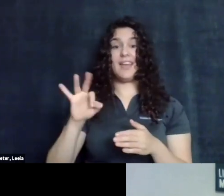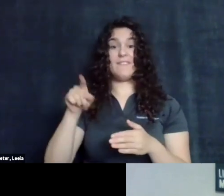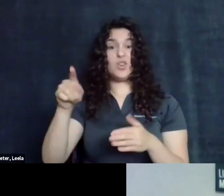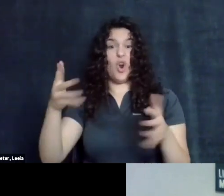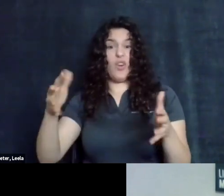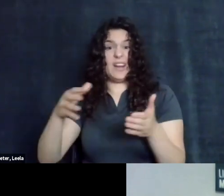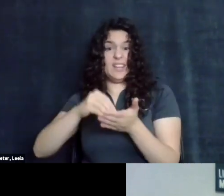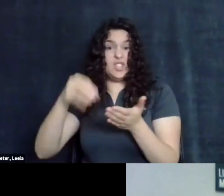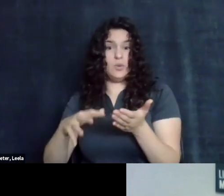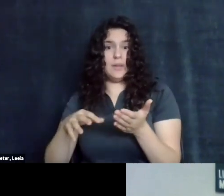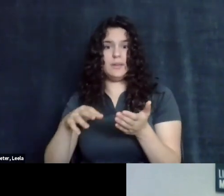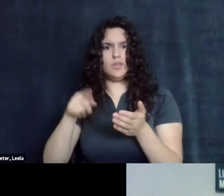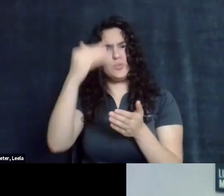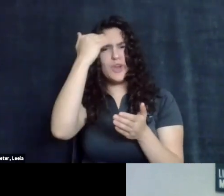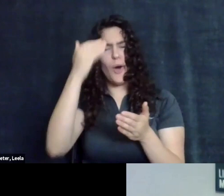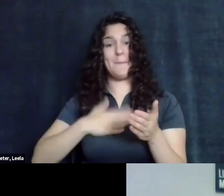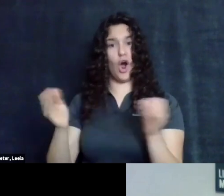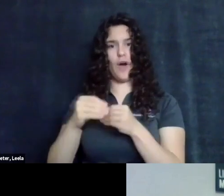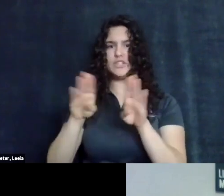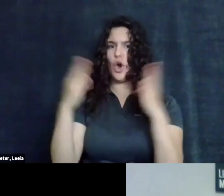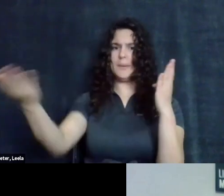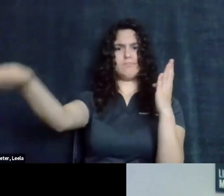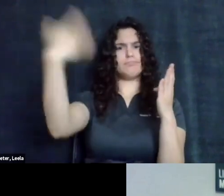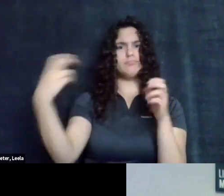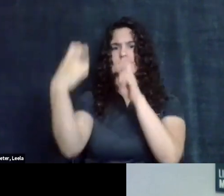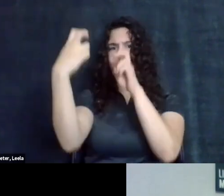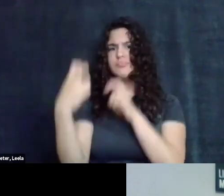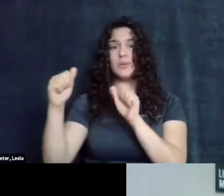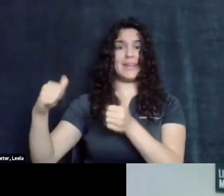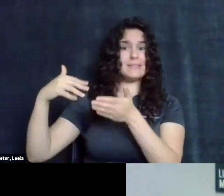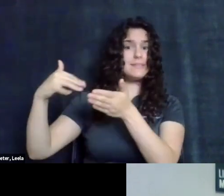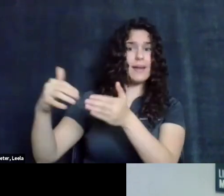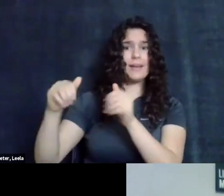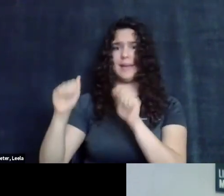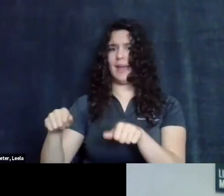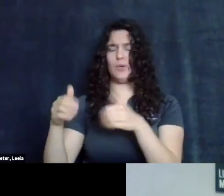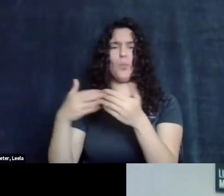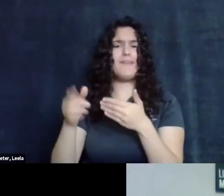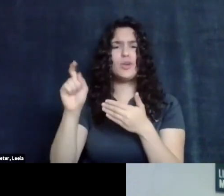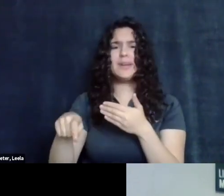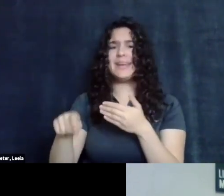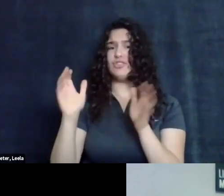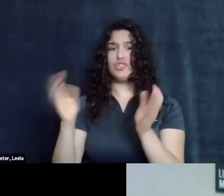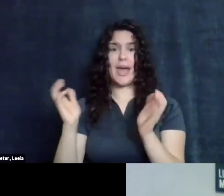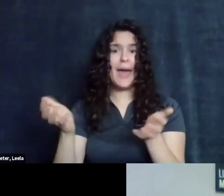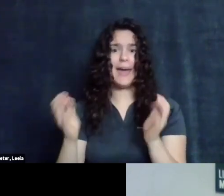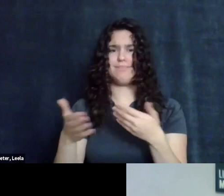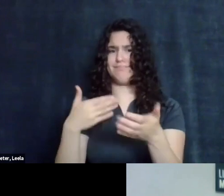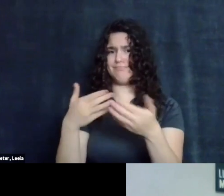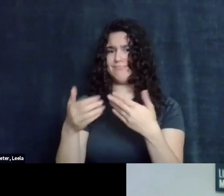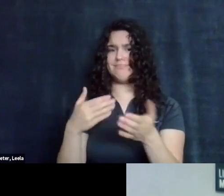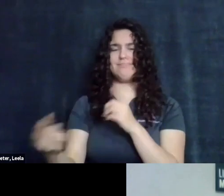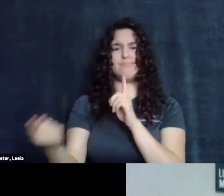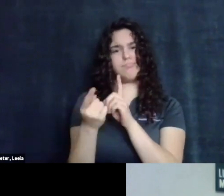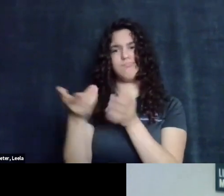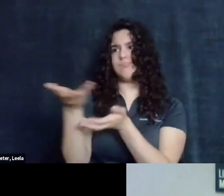always come to my office and sit and use my office for a study room or anything like that, or just to stop by and have a chat. So, and that's how our